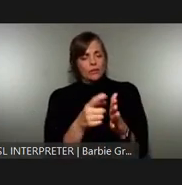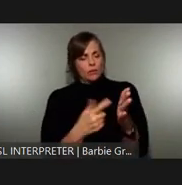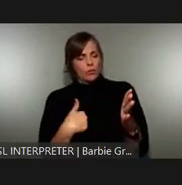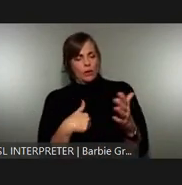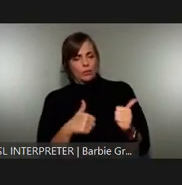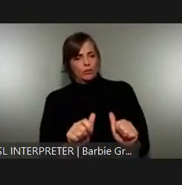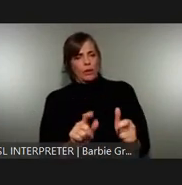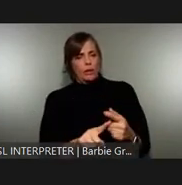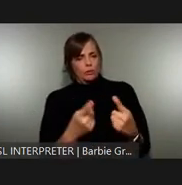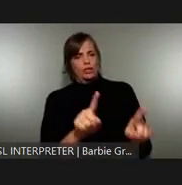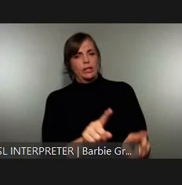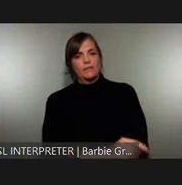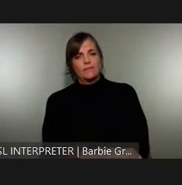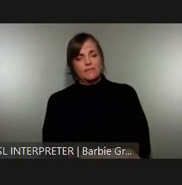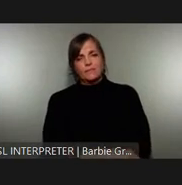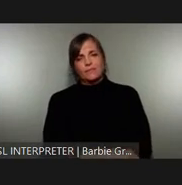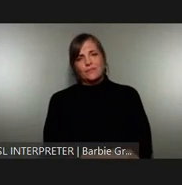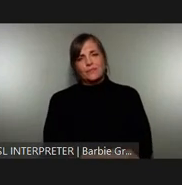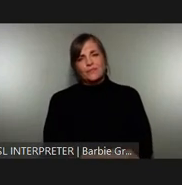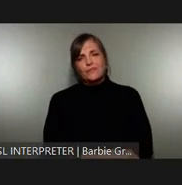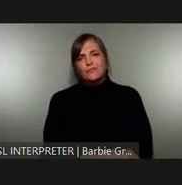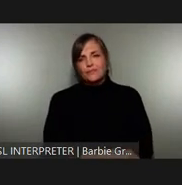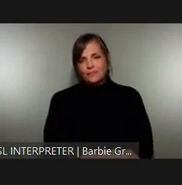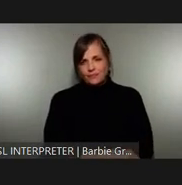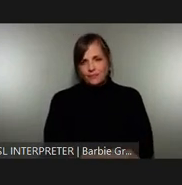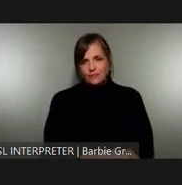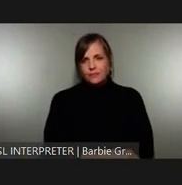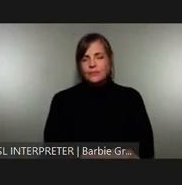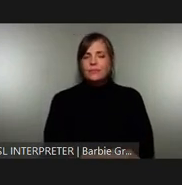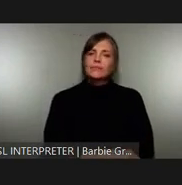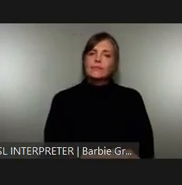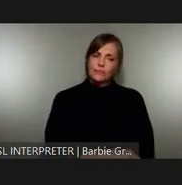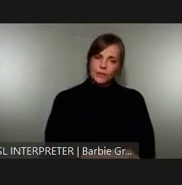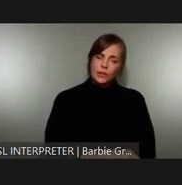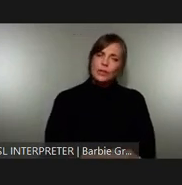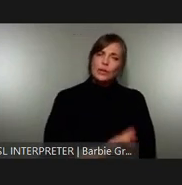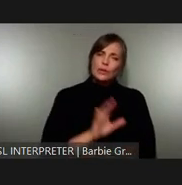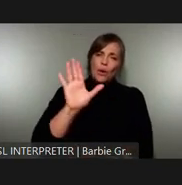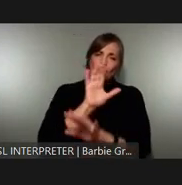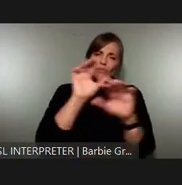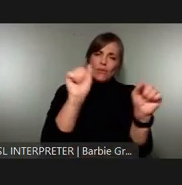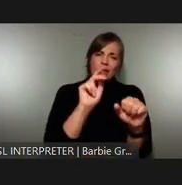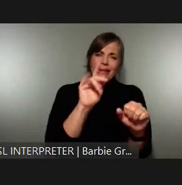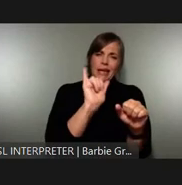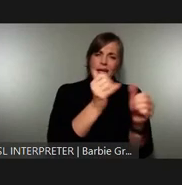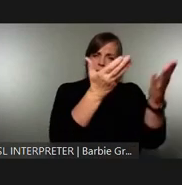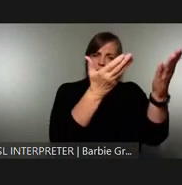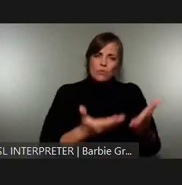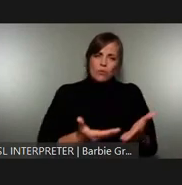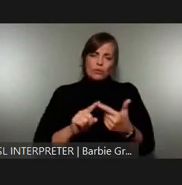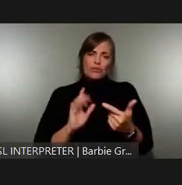trying to be able to achieve. So we took the principles of President Kennedy and we brought it back to our organization. I shared with